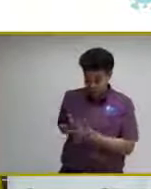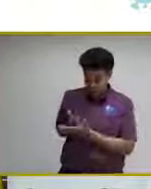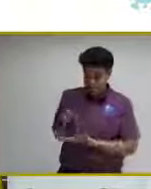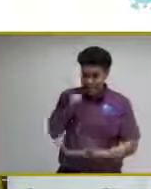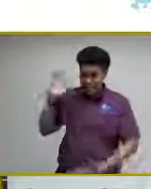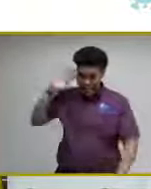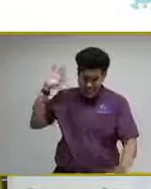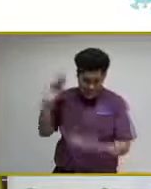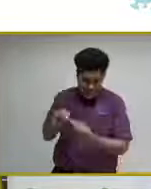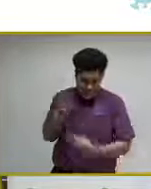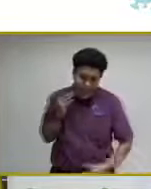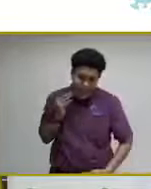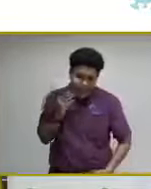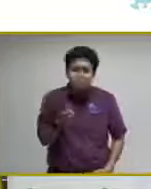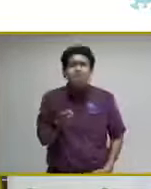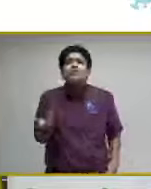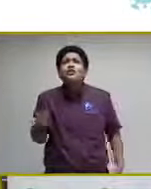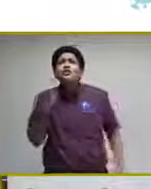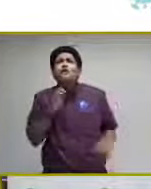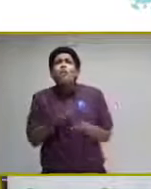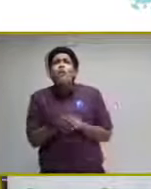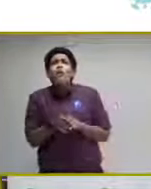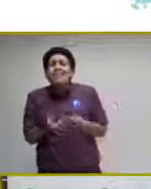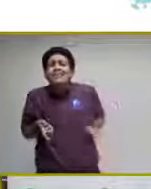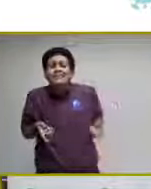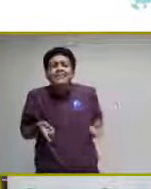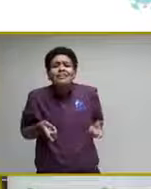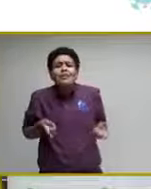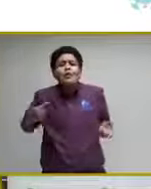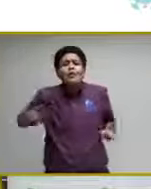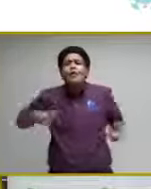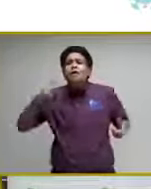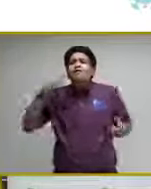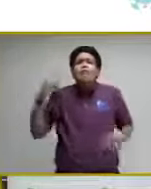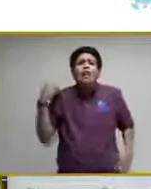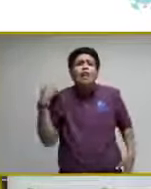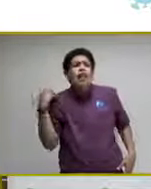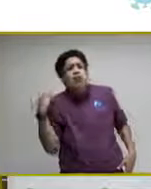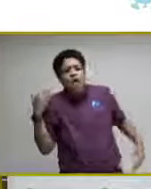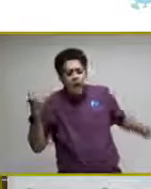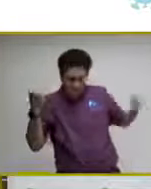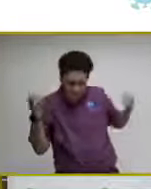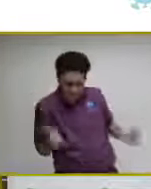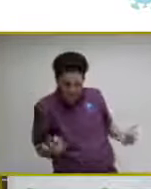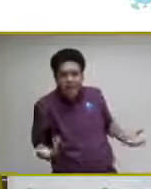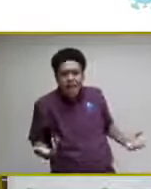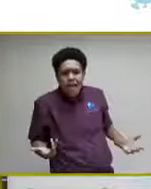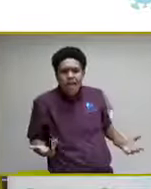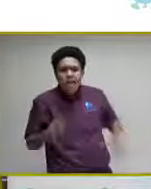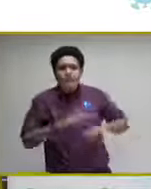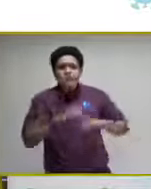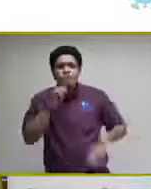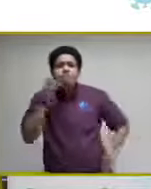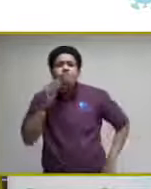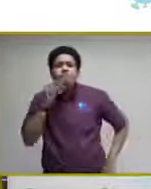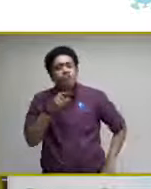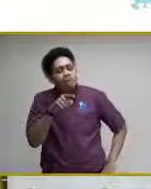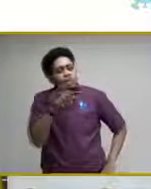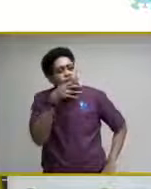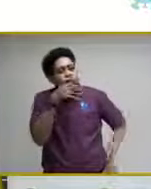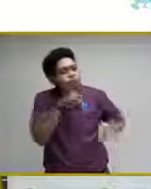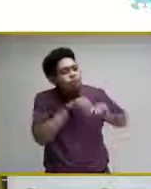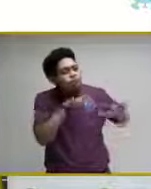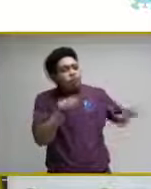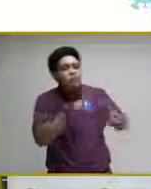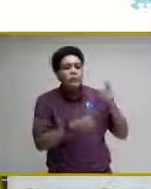entire experience of COVID-19, we have leaned heavily on the experience and